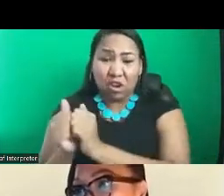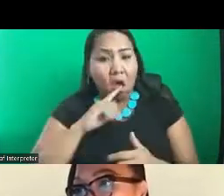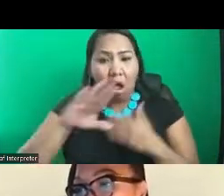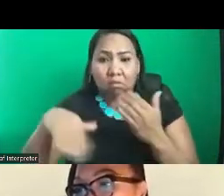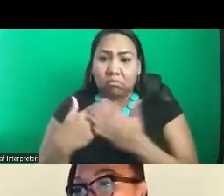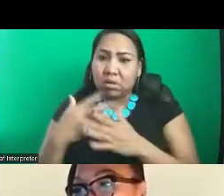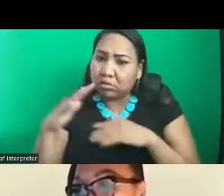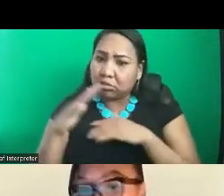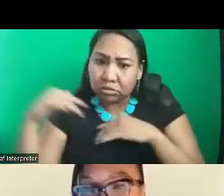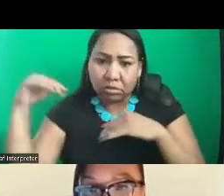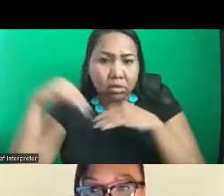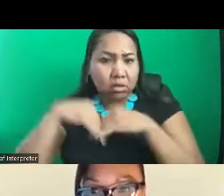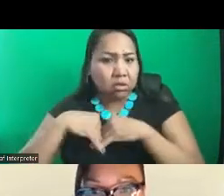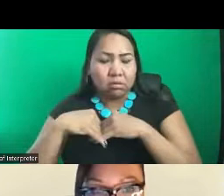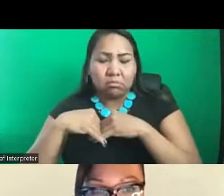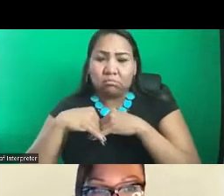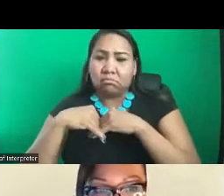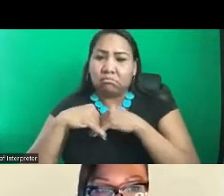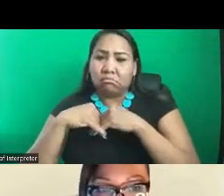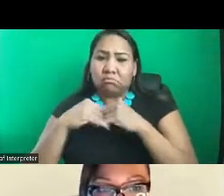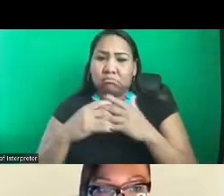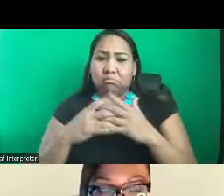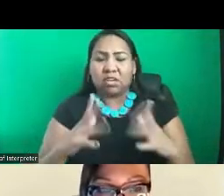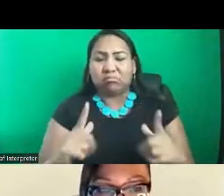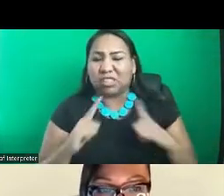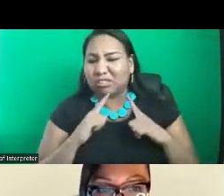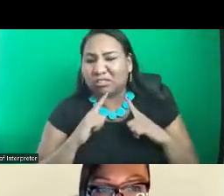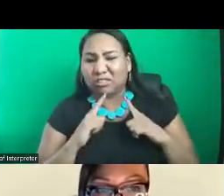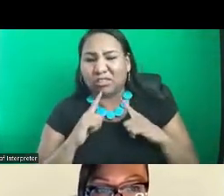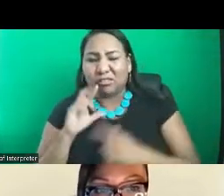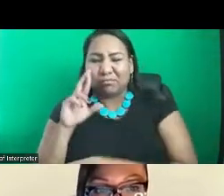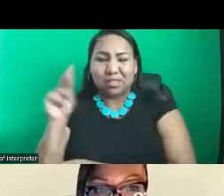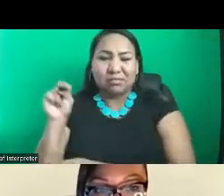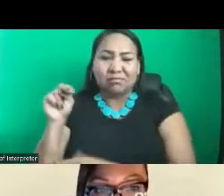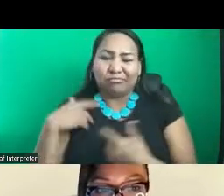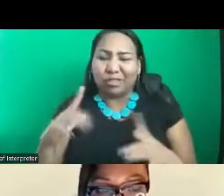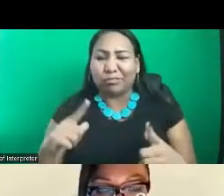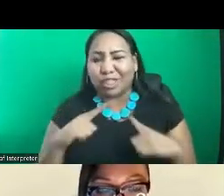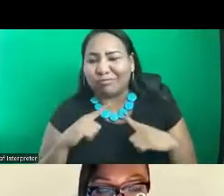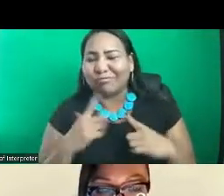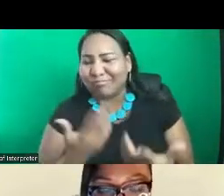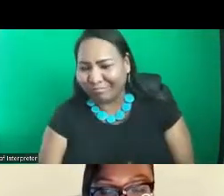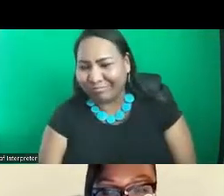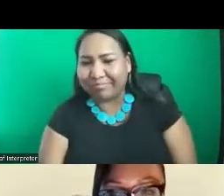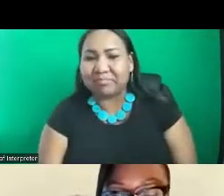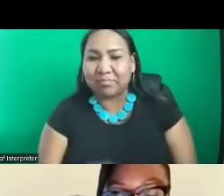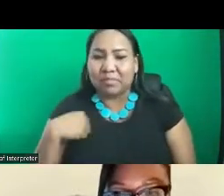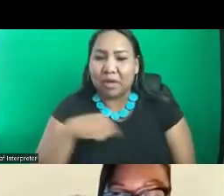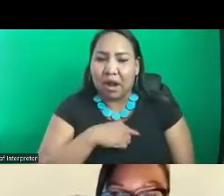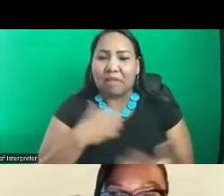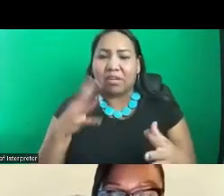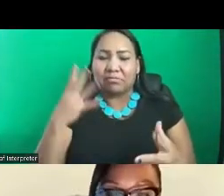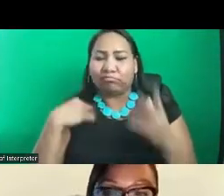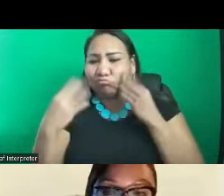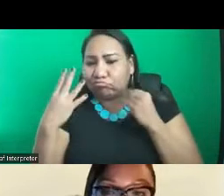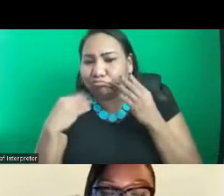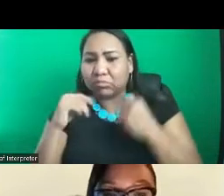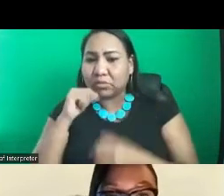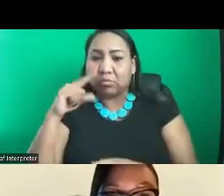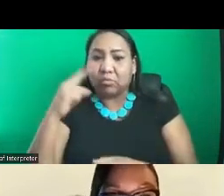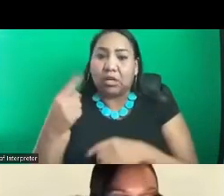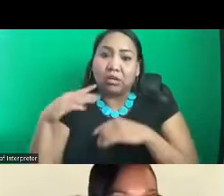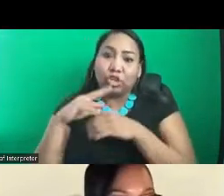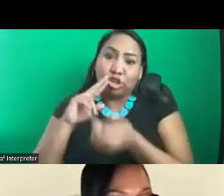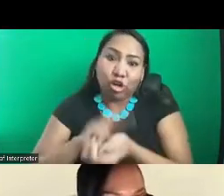American retired RNs. So we have experience not just in nursing, but